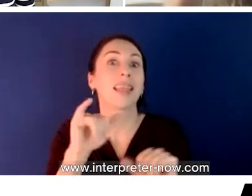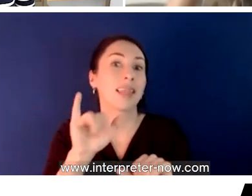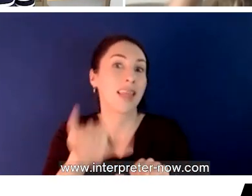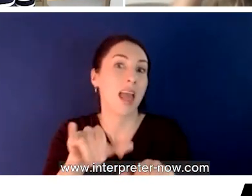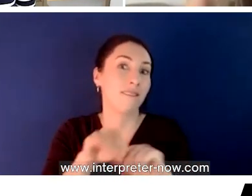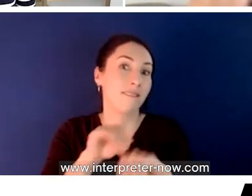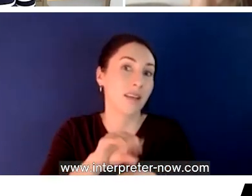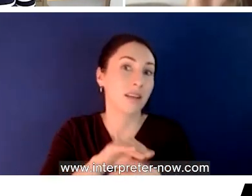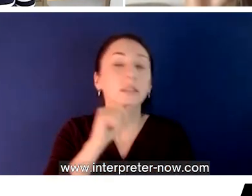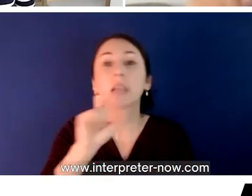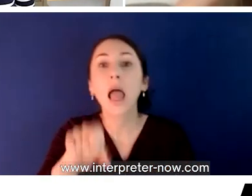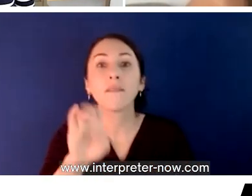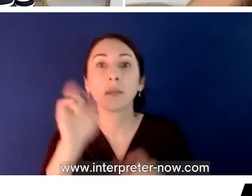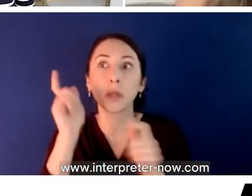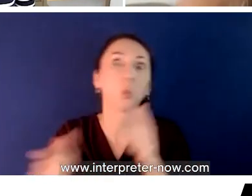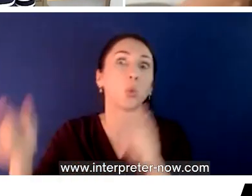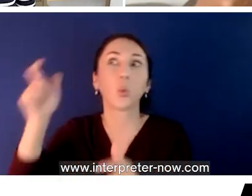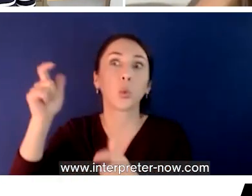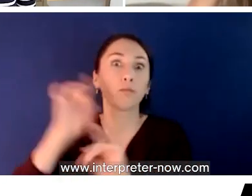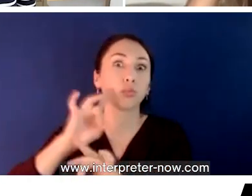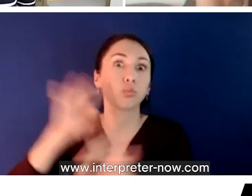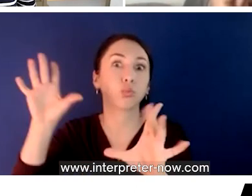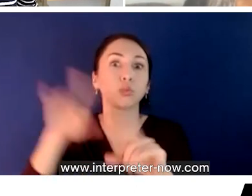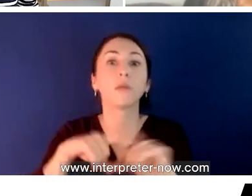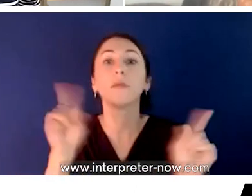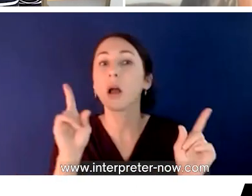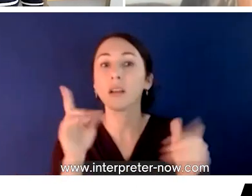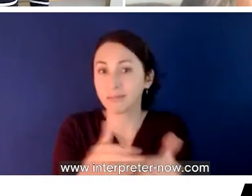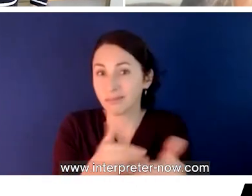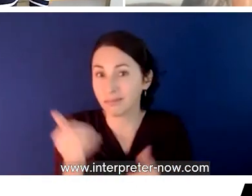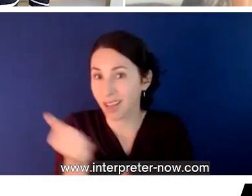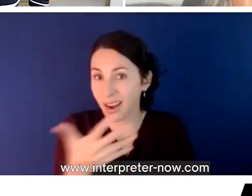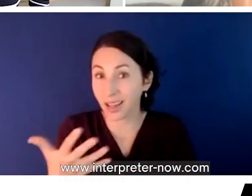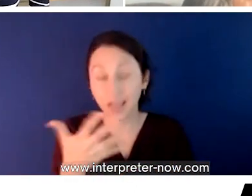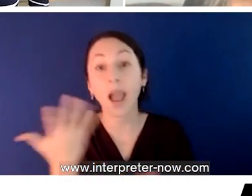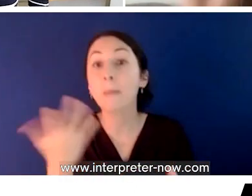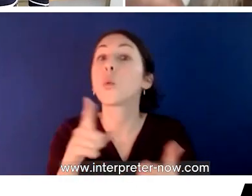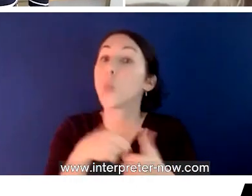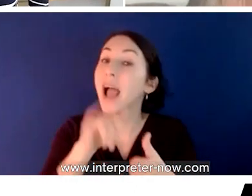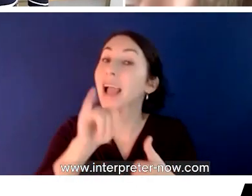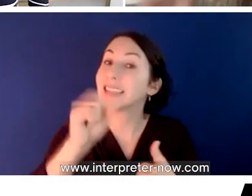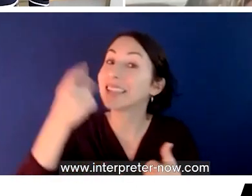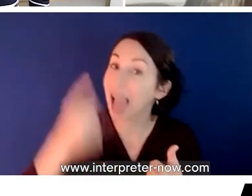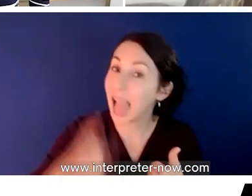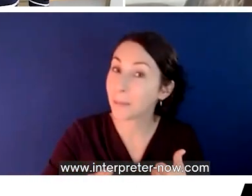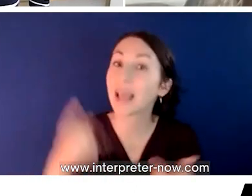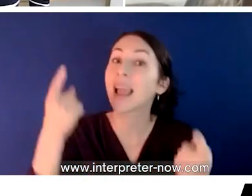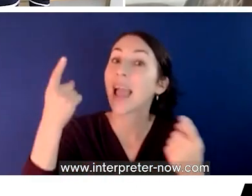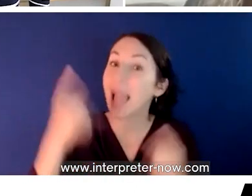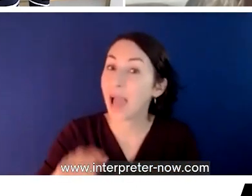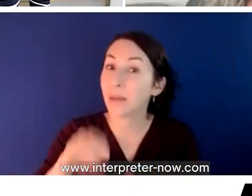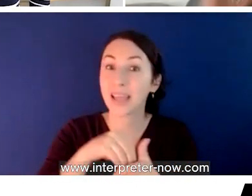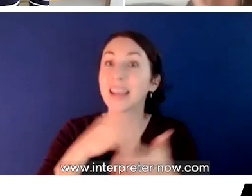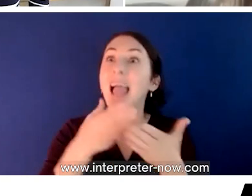stuff, but that there are solutions. So one that is happening at your workplace, I promise you. And by the way, open door policy, don't cut